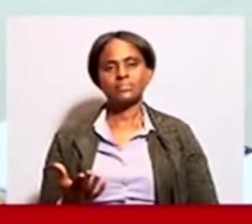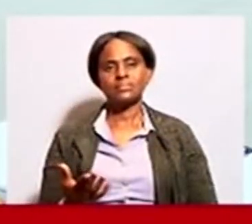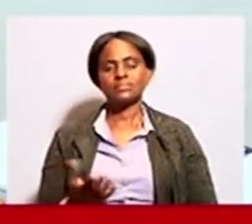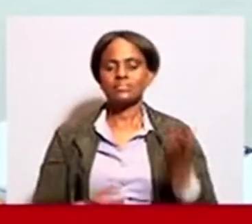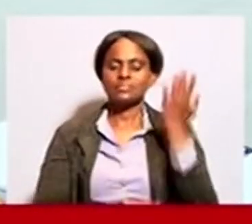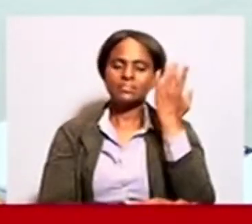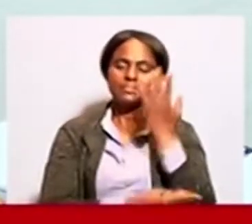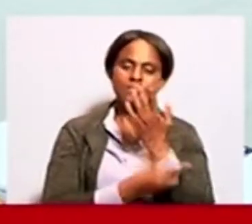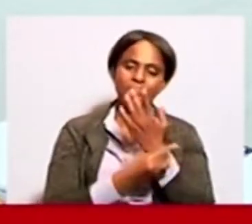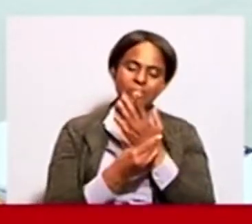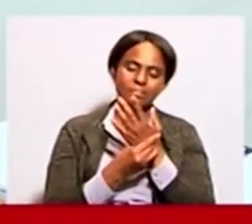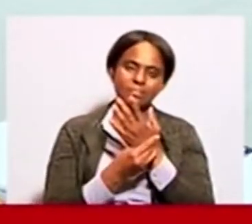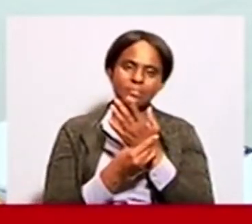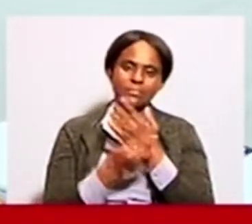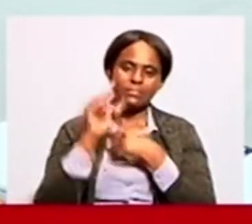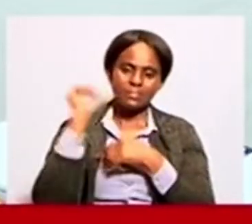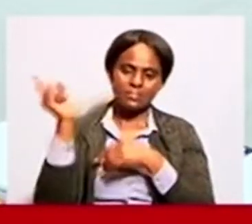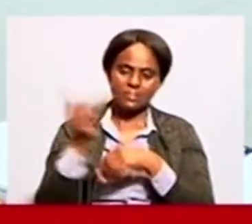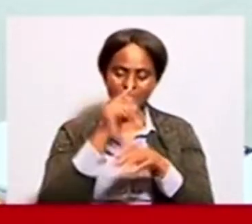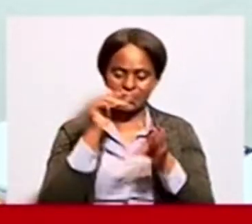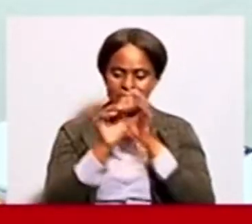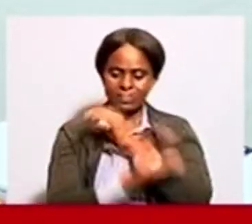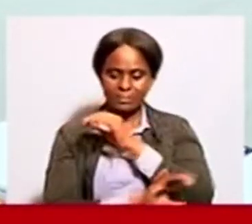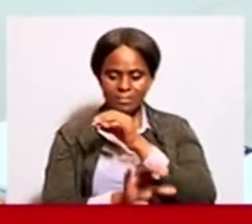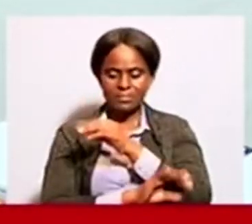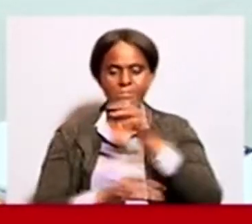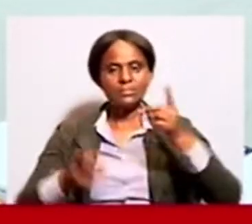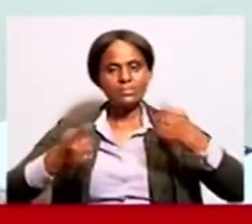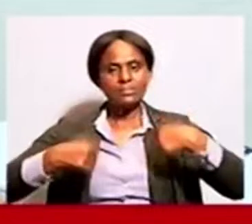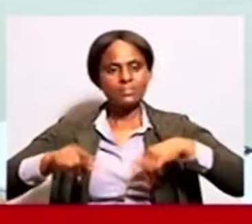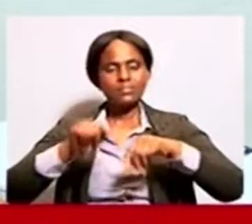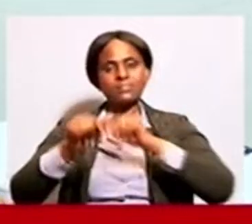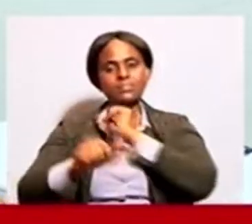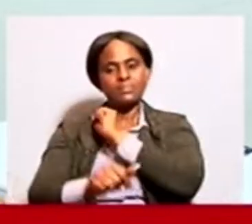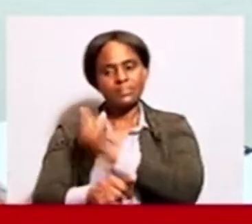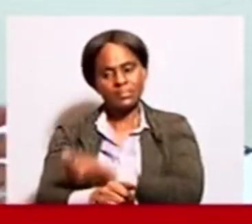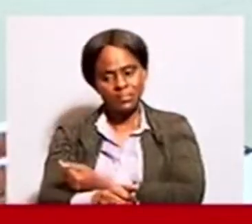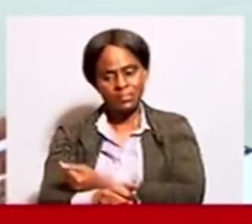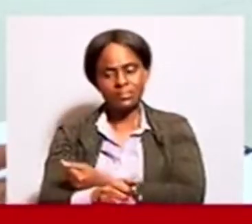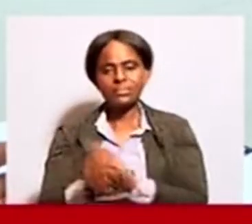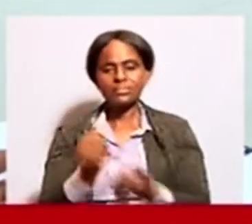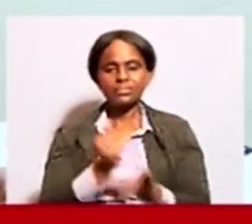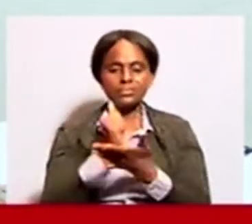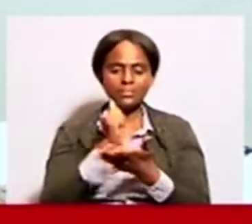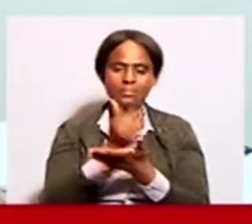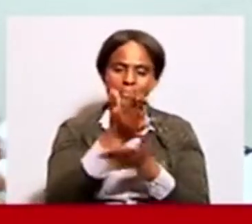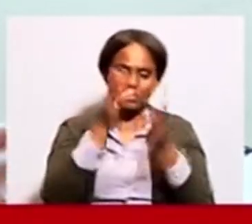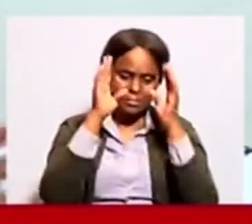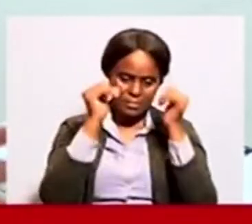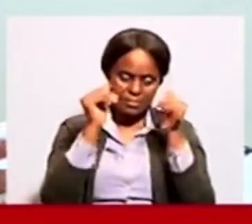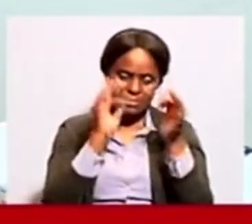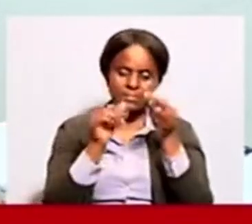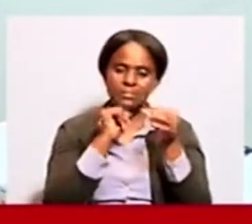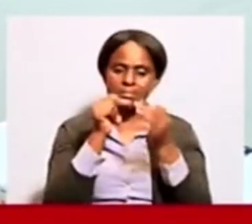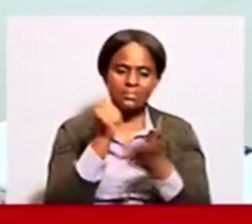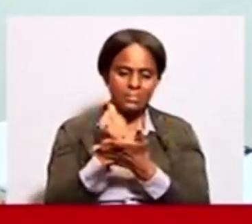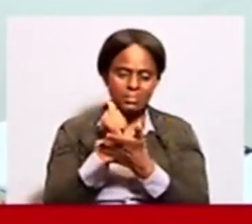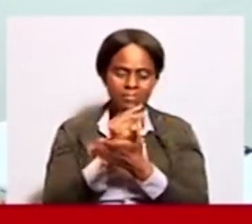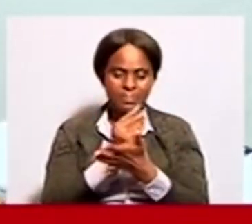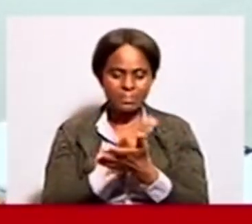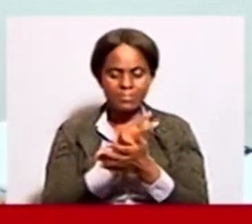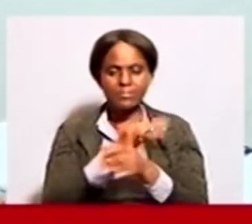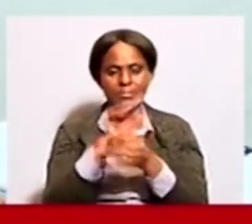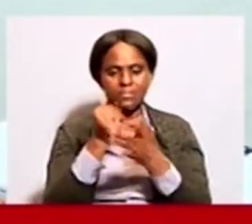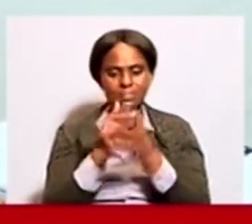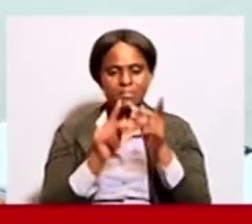development across the country as local authorities. And if you are not helping the president, if you are not helping us and helping